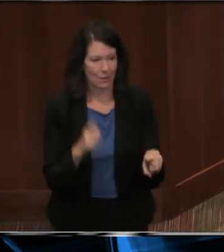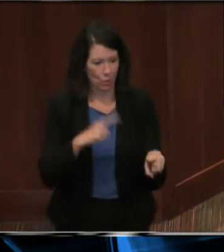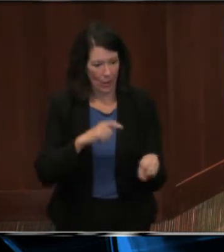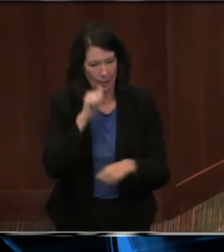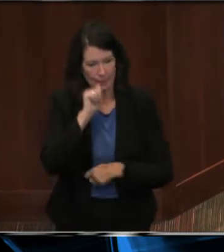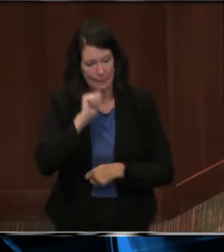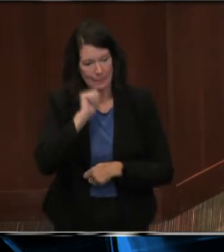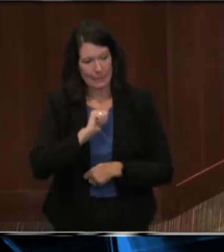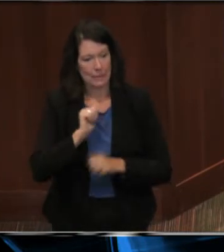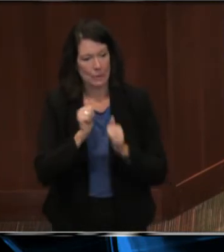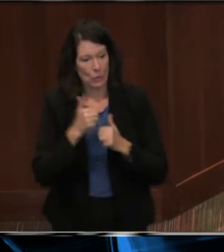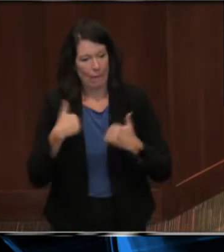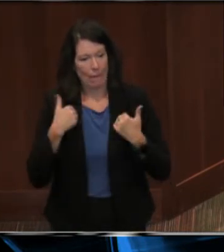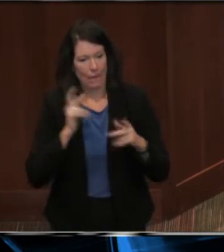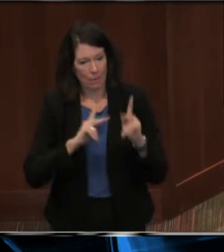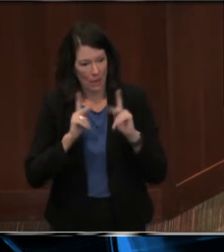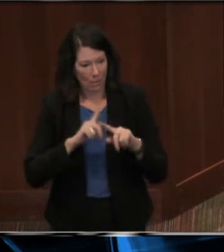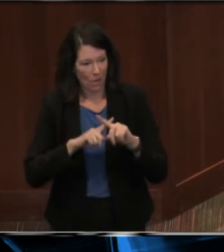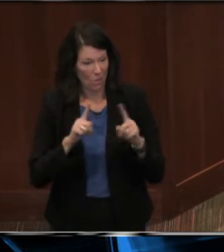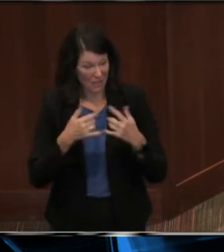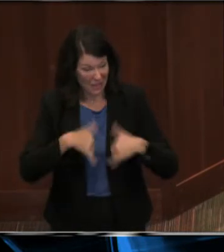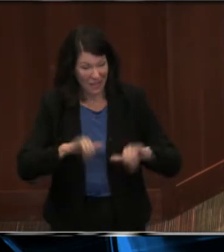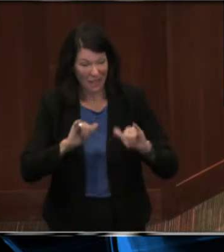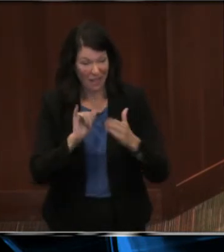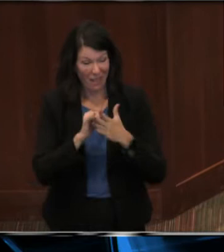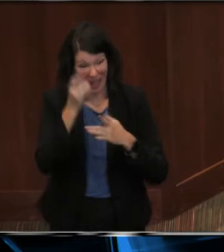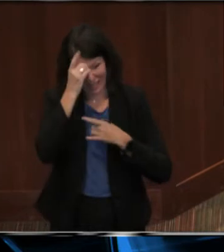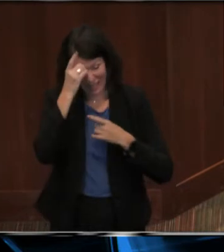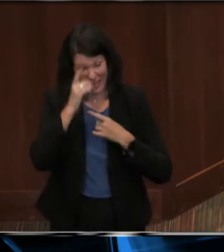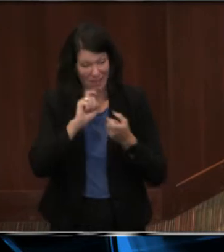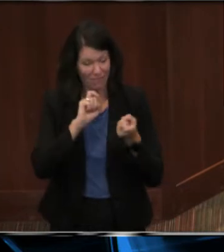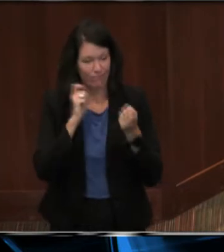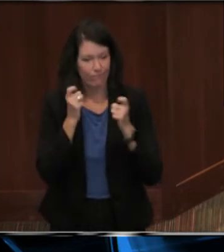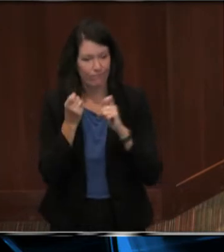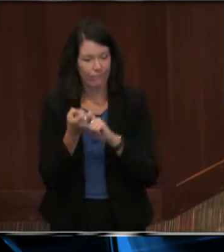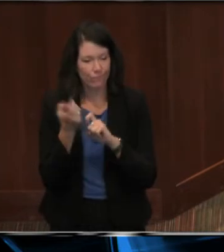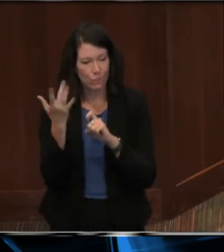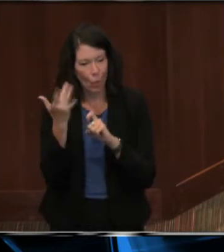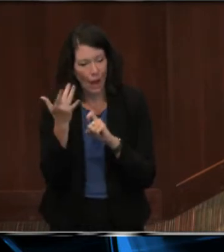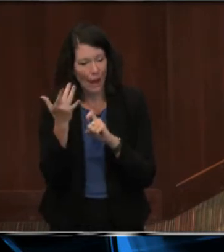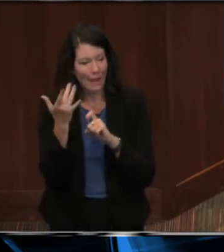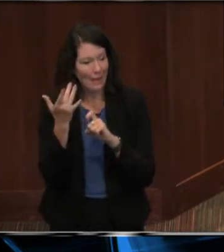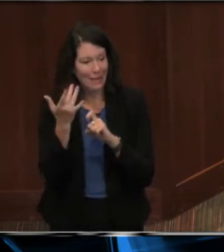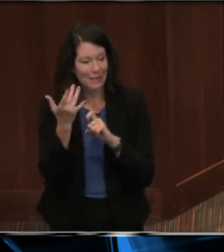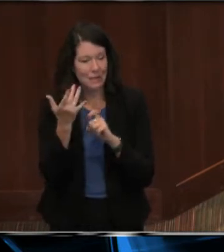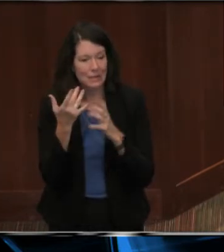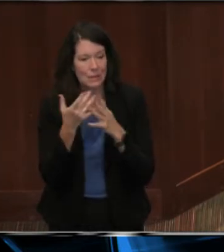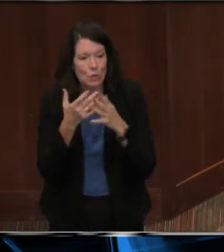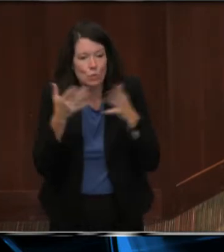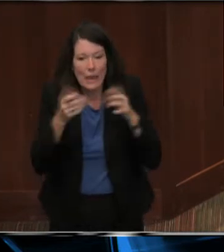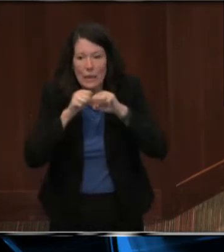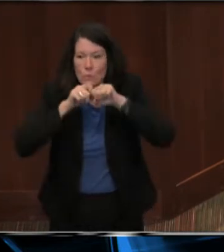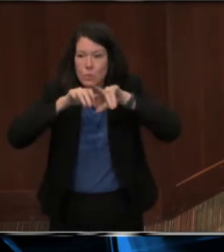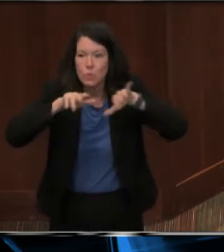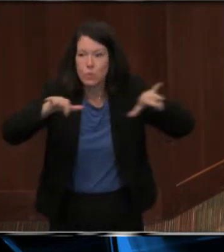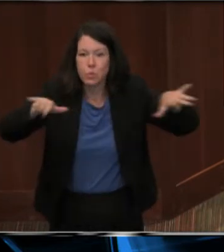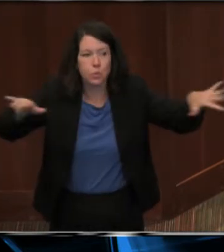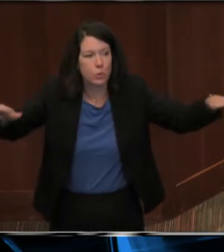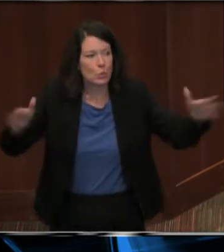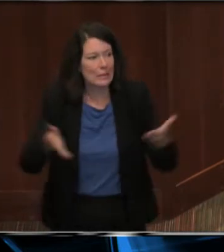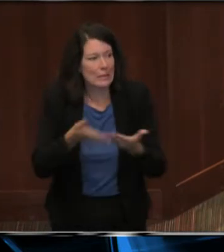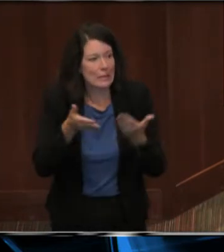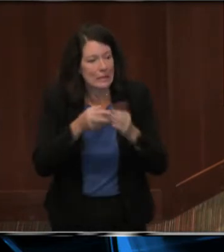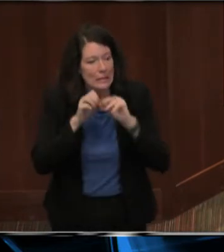it in the younger disease, at some point that burden of disease in our community tips over because it's just too great a spread. And